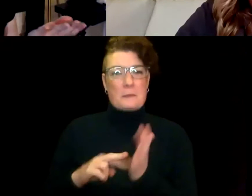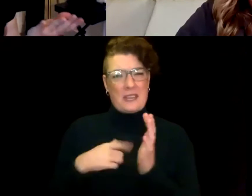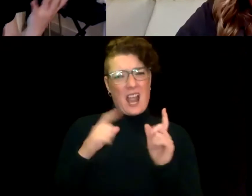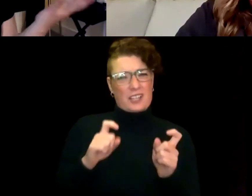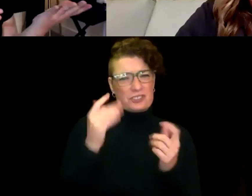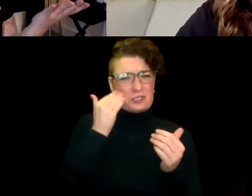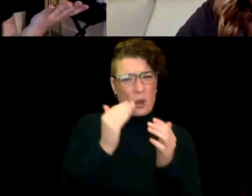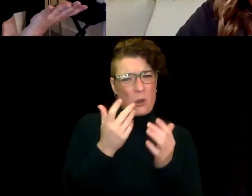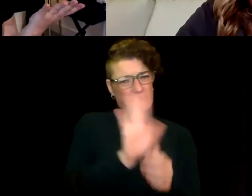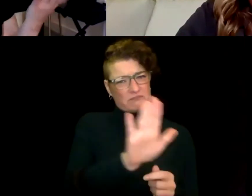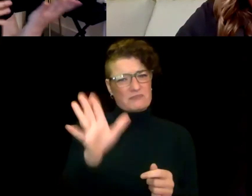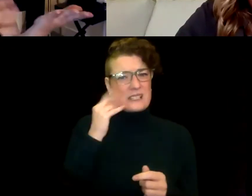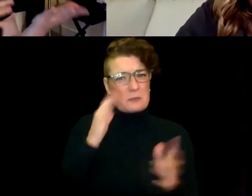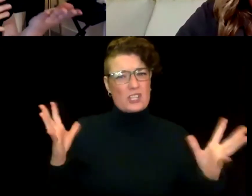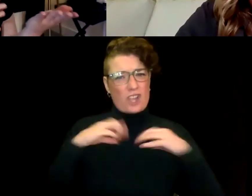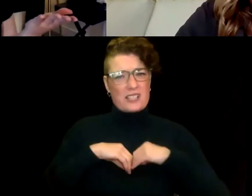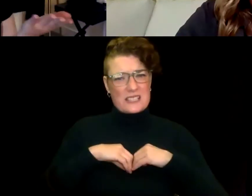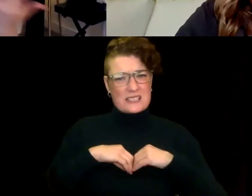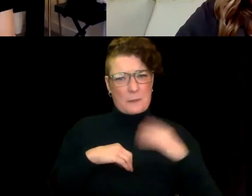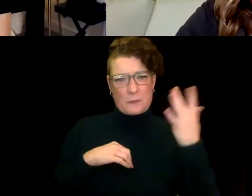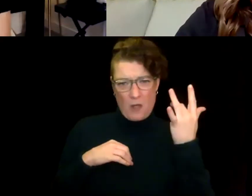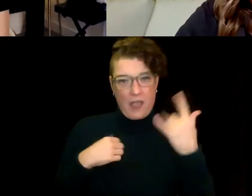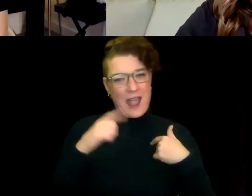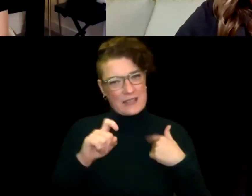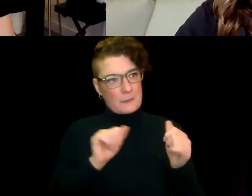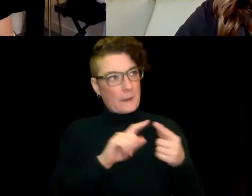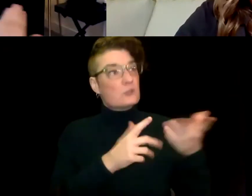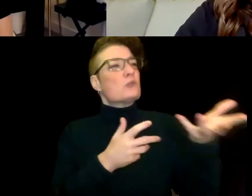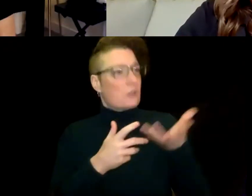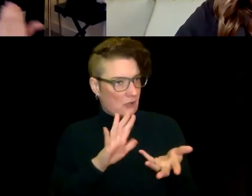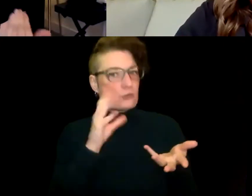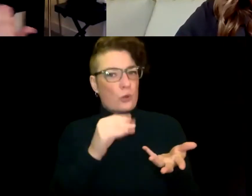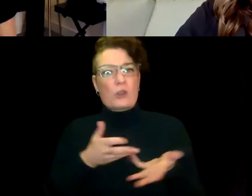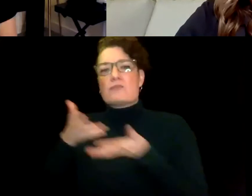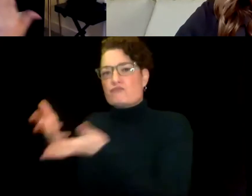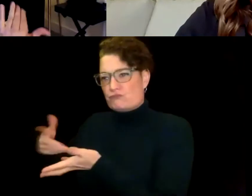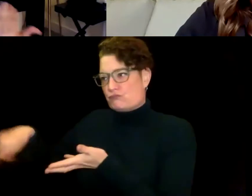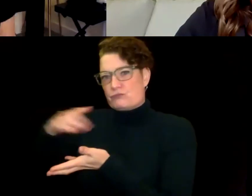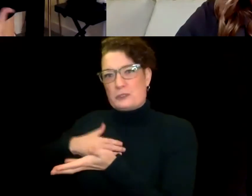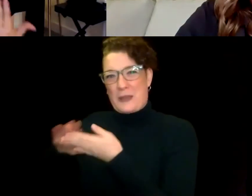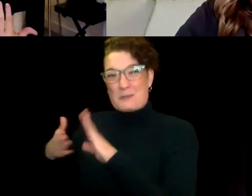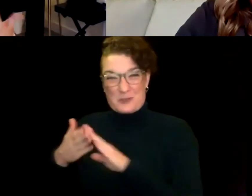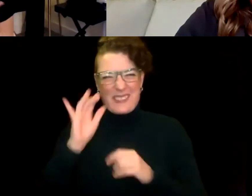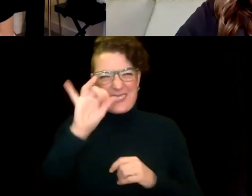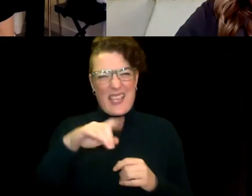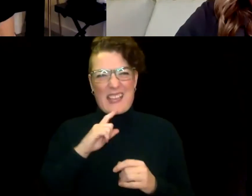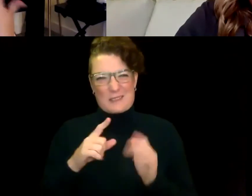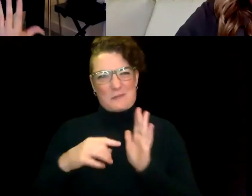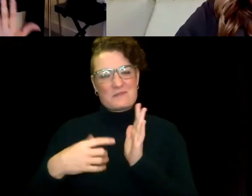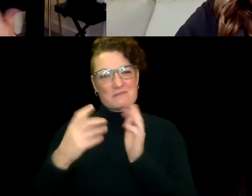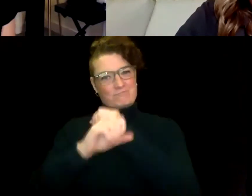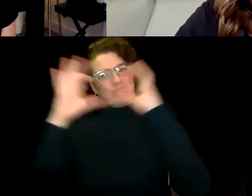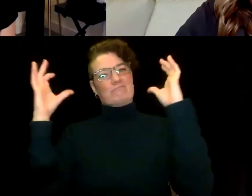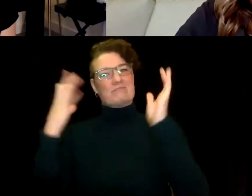with autism because I need to be able to carry those stories to my own community and vice versa. And that was really the model that she and